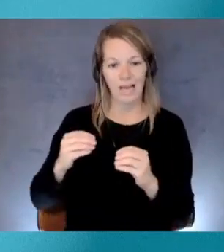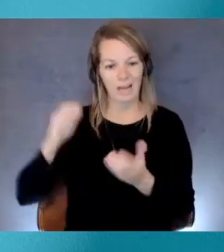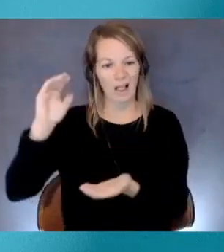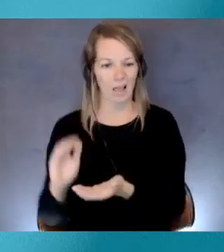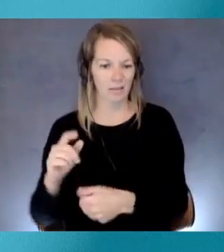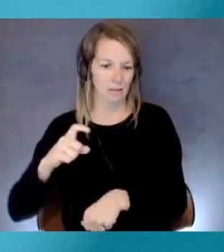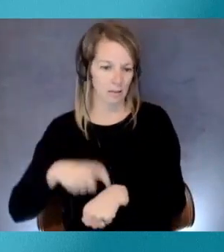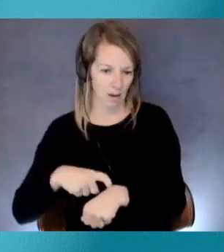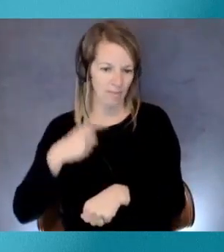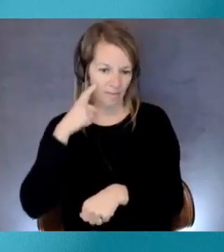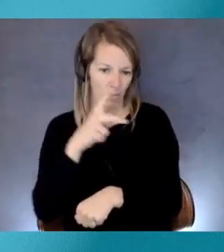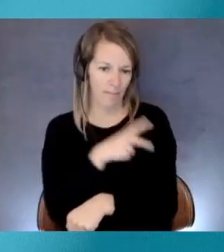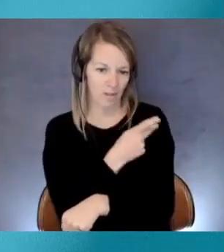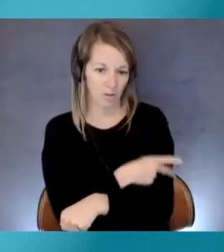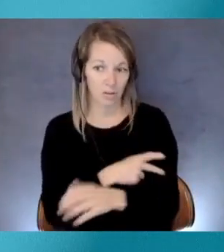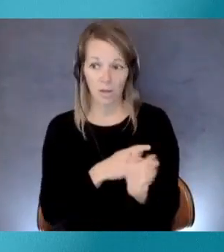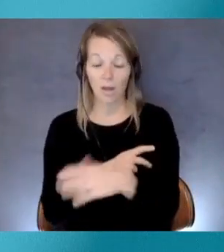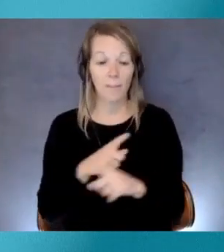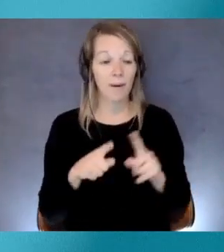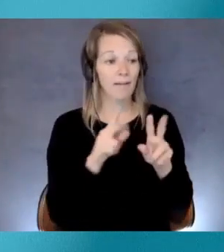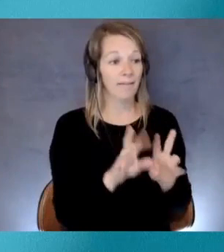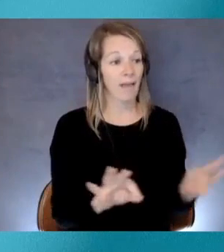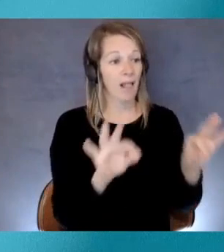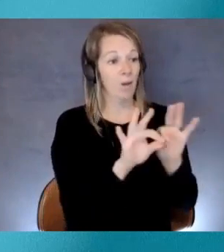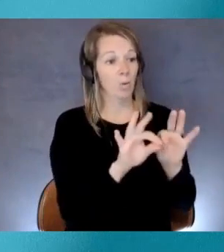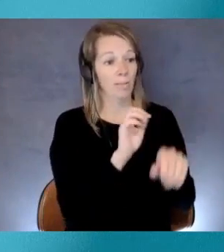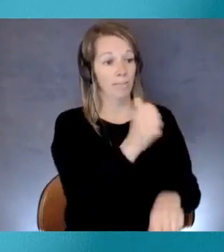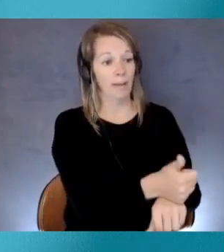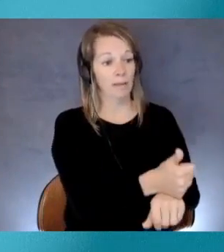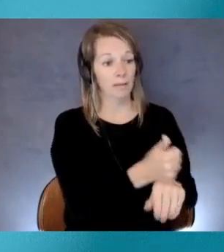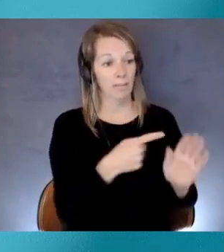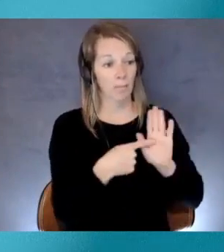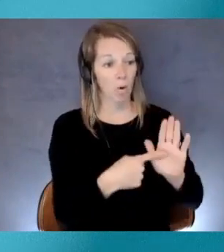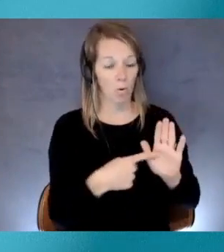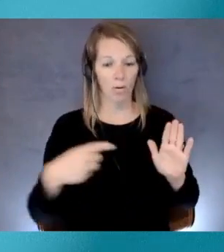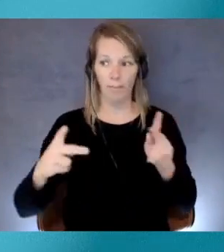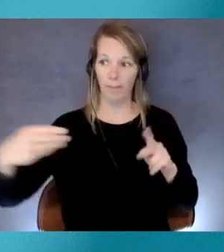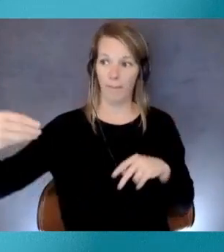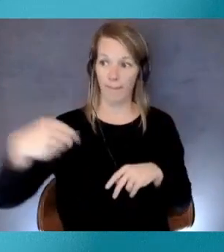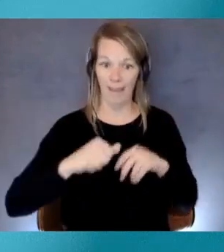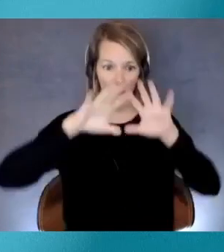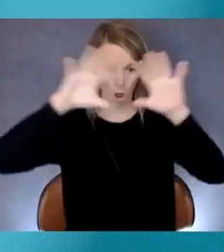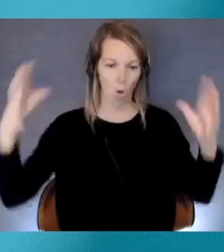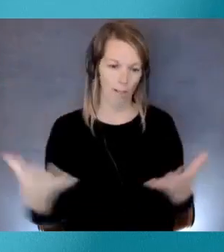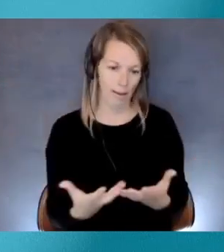patients. So when you move to a value-based care model where folks are paying globally,